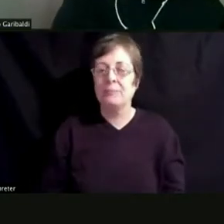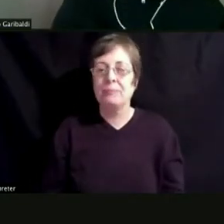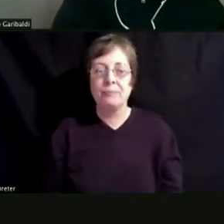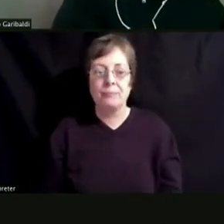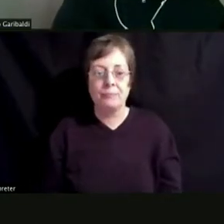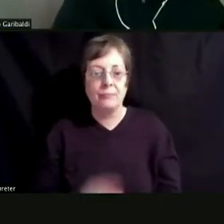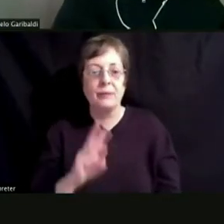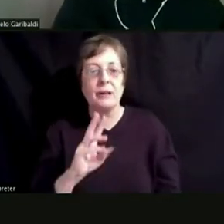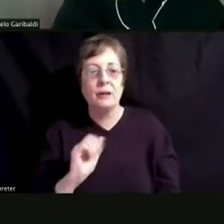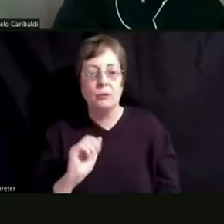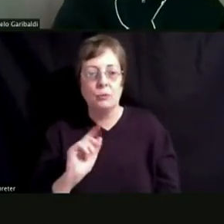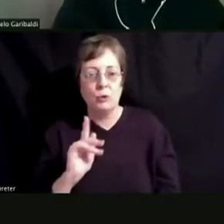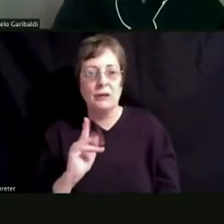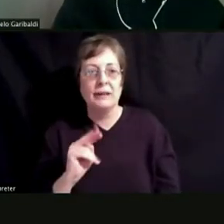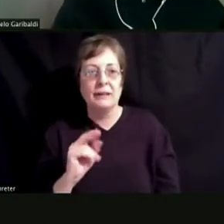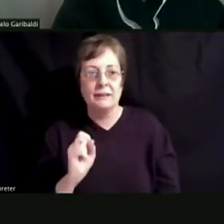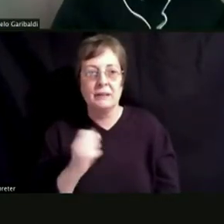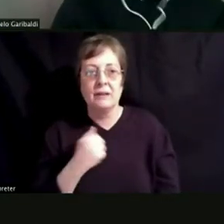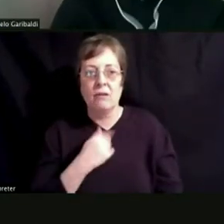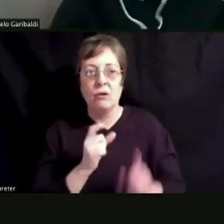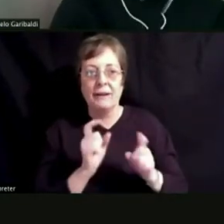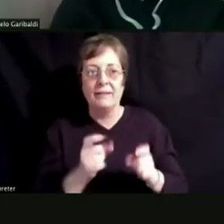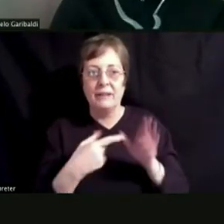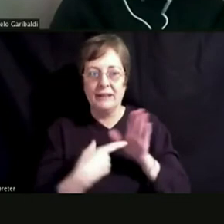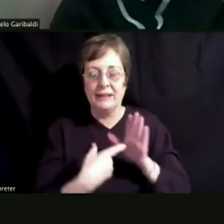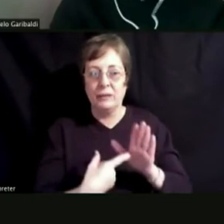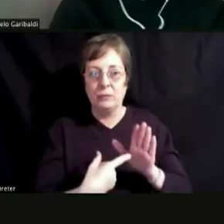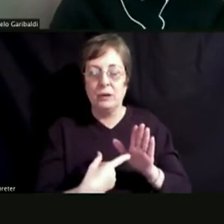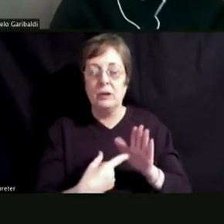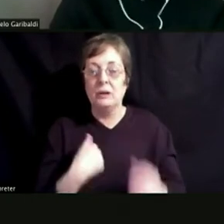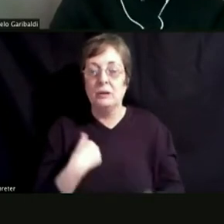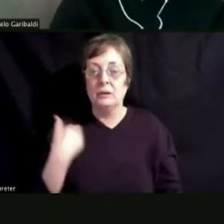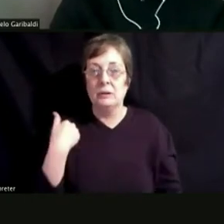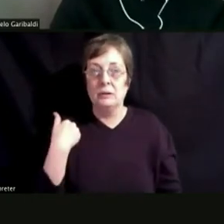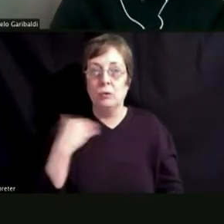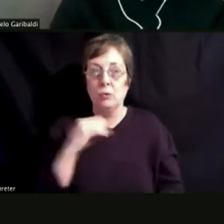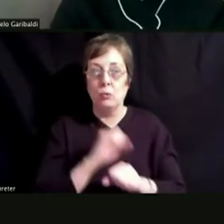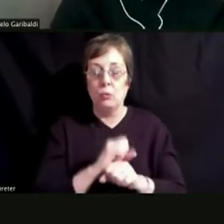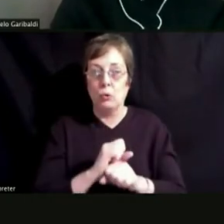I'll give you an example. When I was in the laboratory